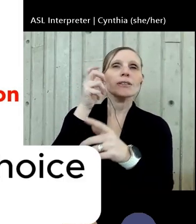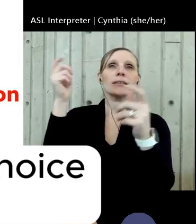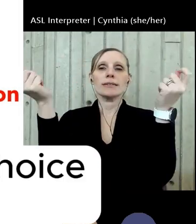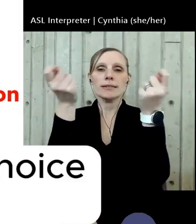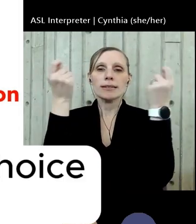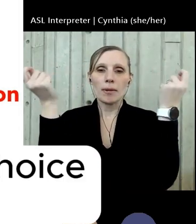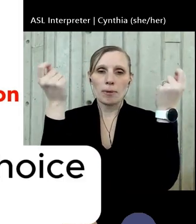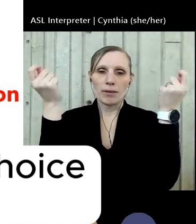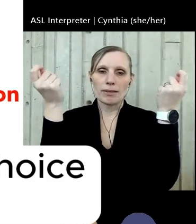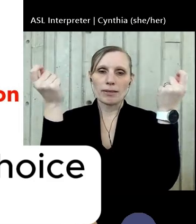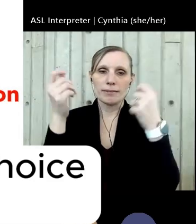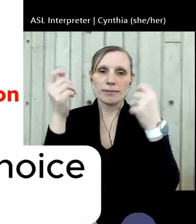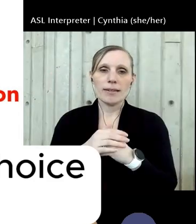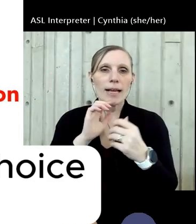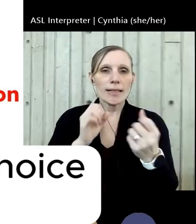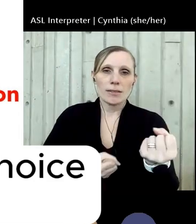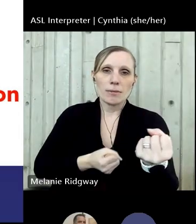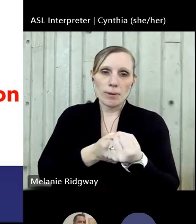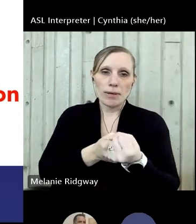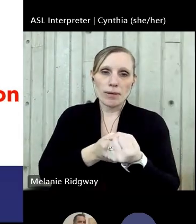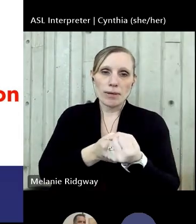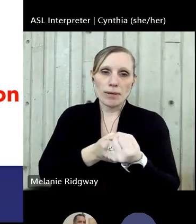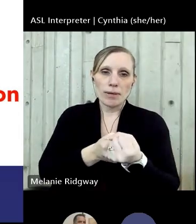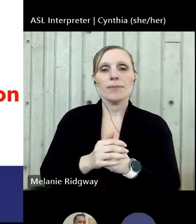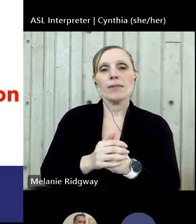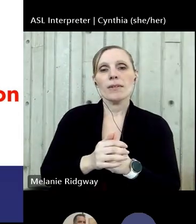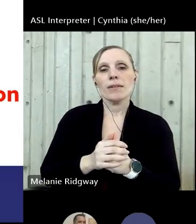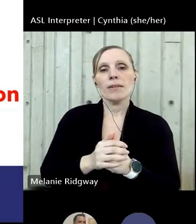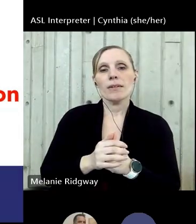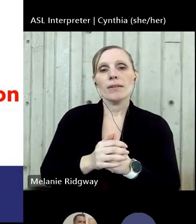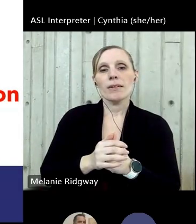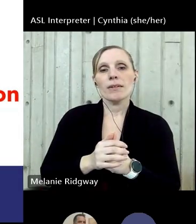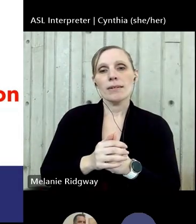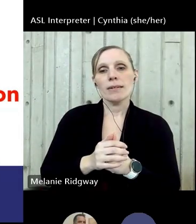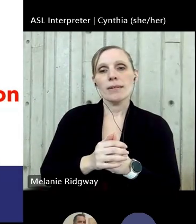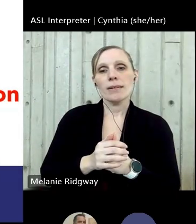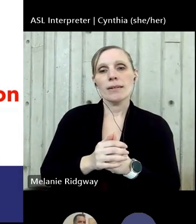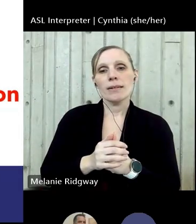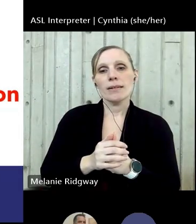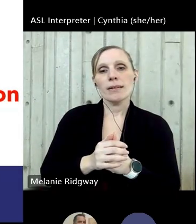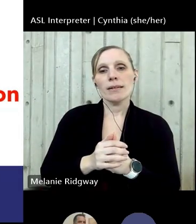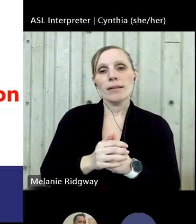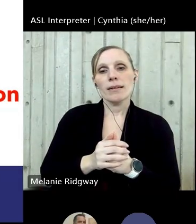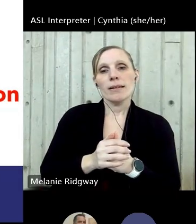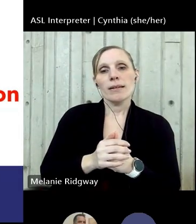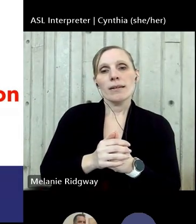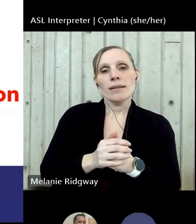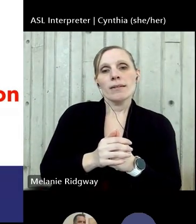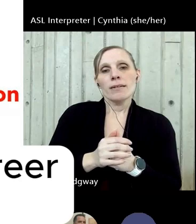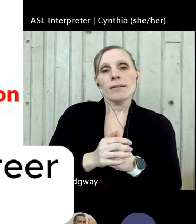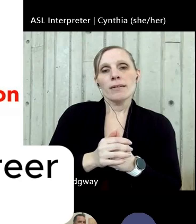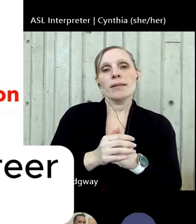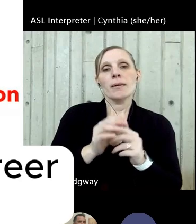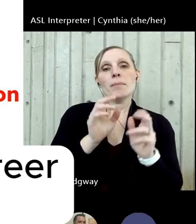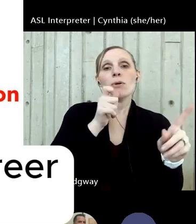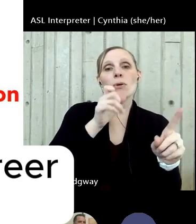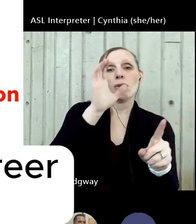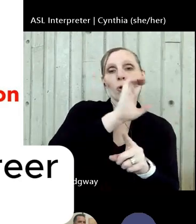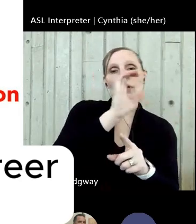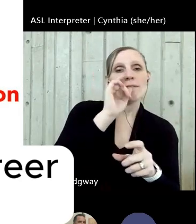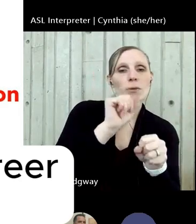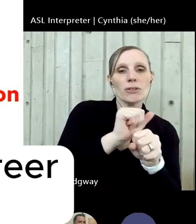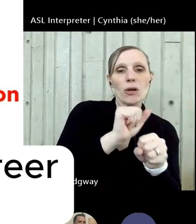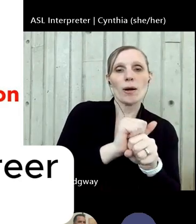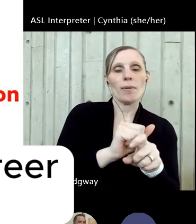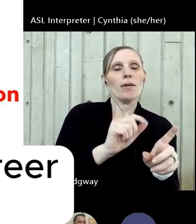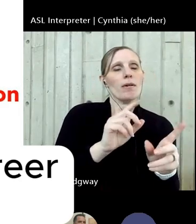are empowered by having a choice of employment opportunities that match their skills and interests, allowing them to take